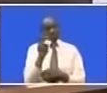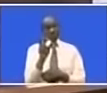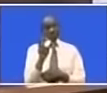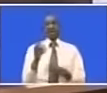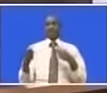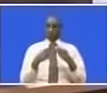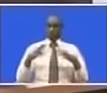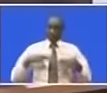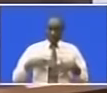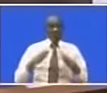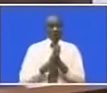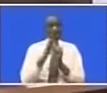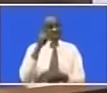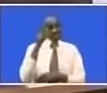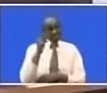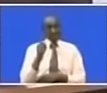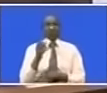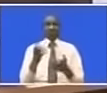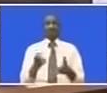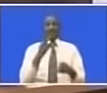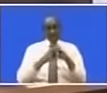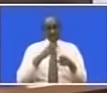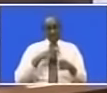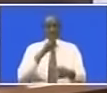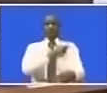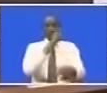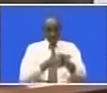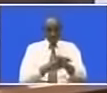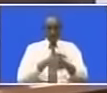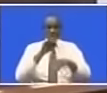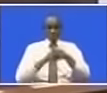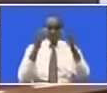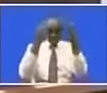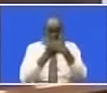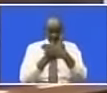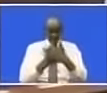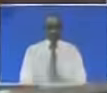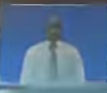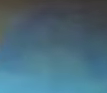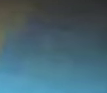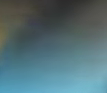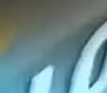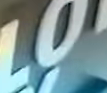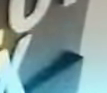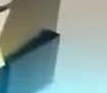Let's take a short break now on KTN Weekend Prime. My name is John Allen Amu. Have a good night.